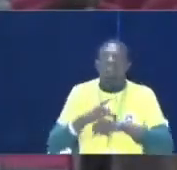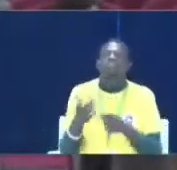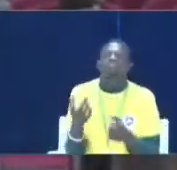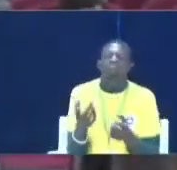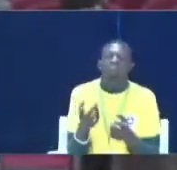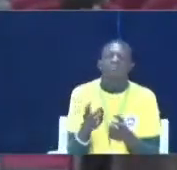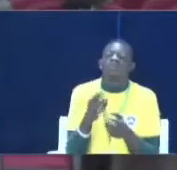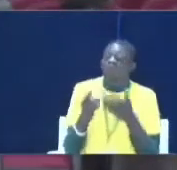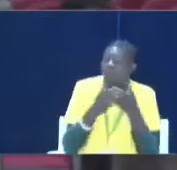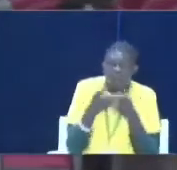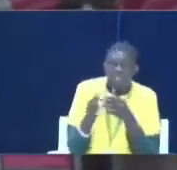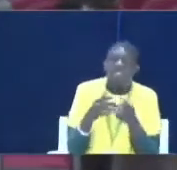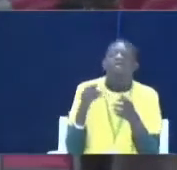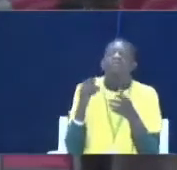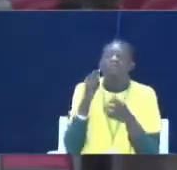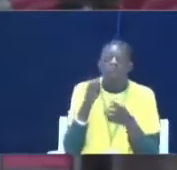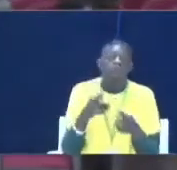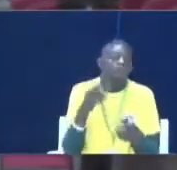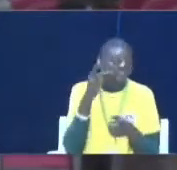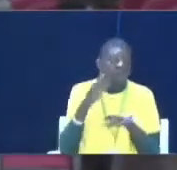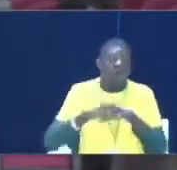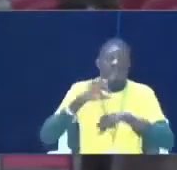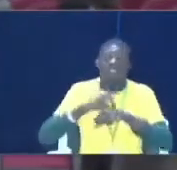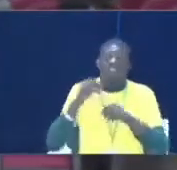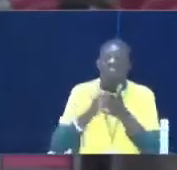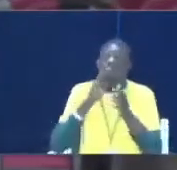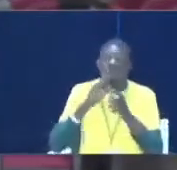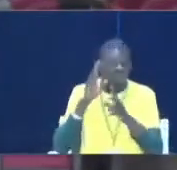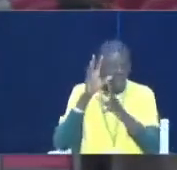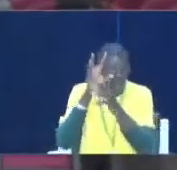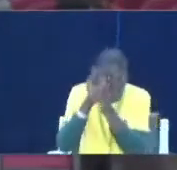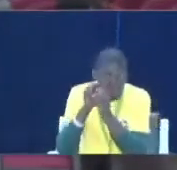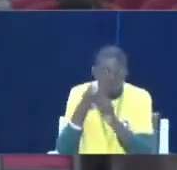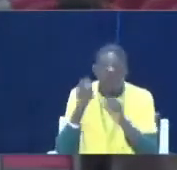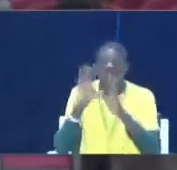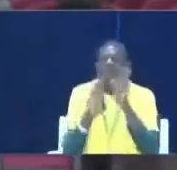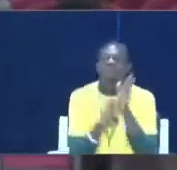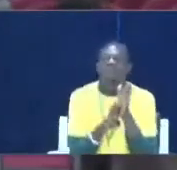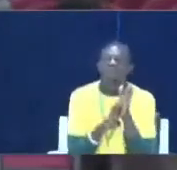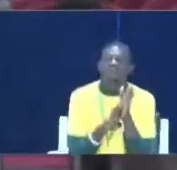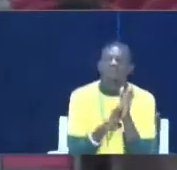sphere. No matter the sphere you see on earth, it can be captured from the scripture.